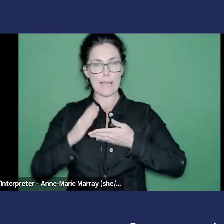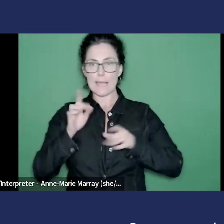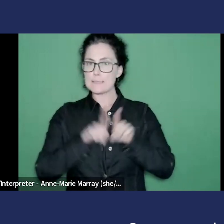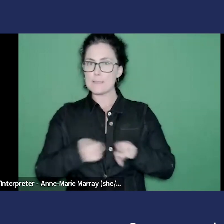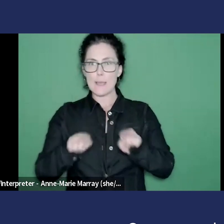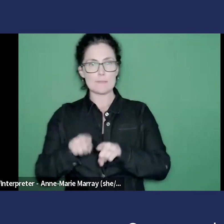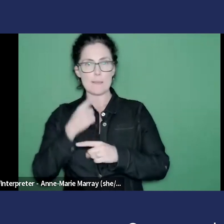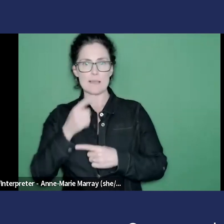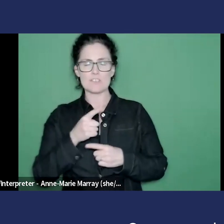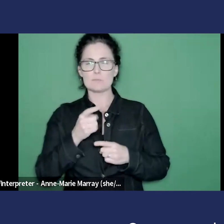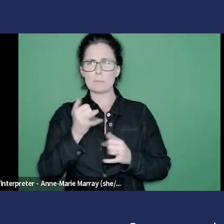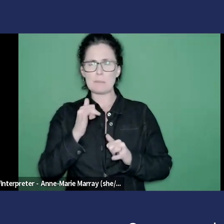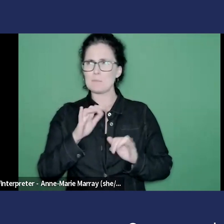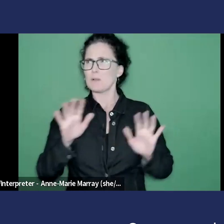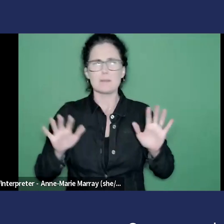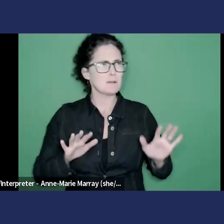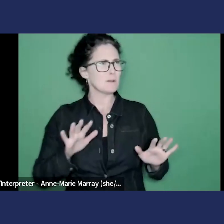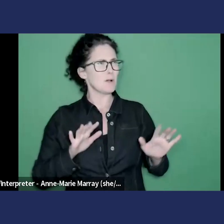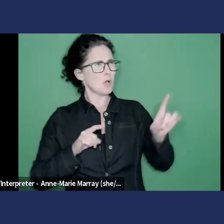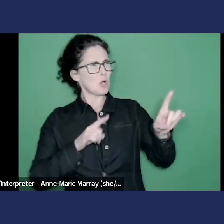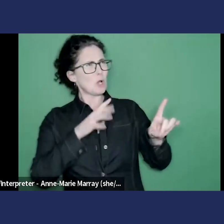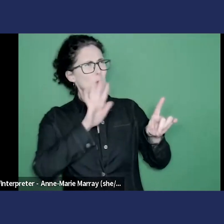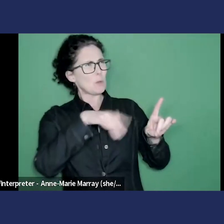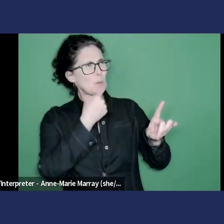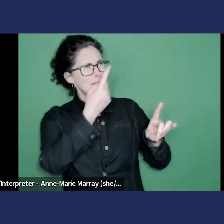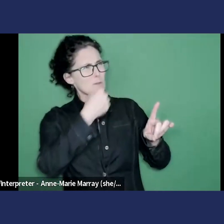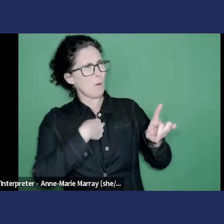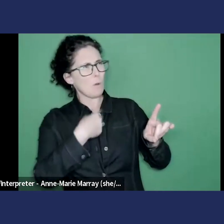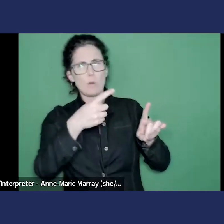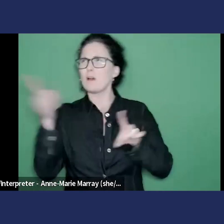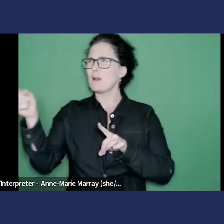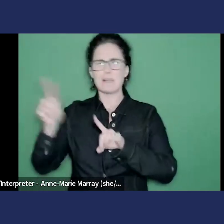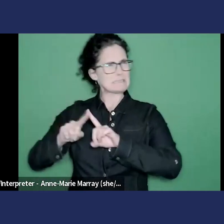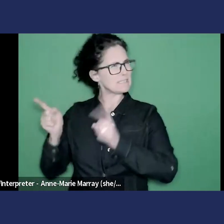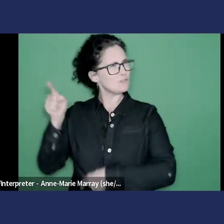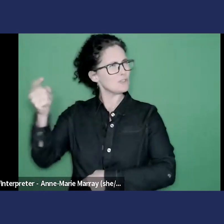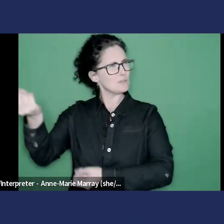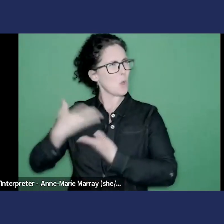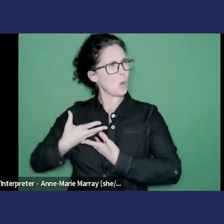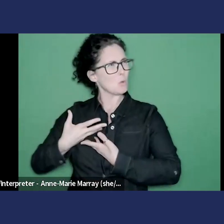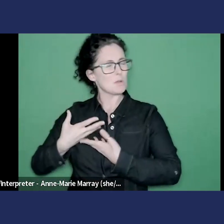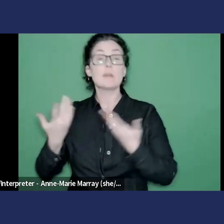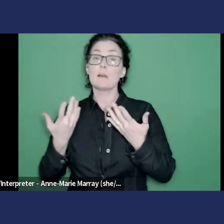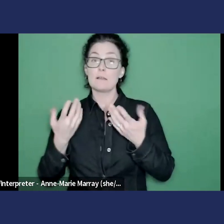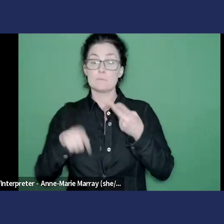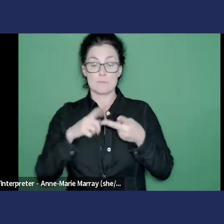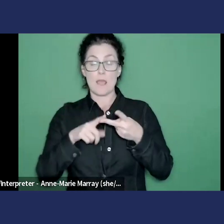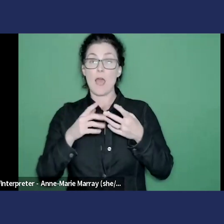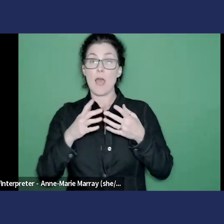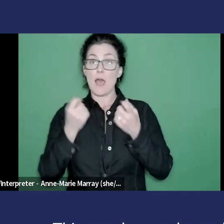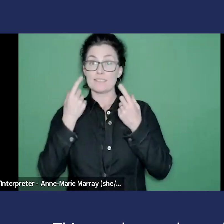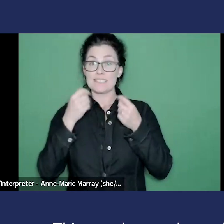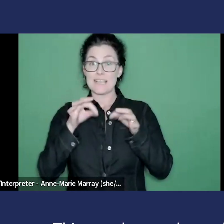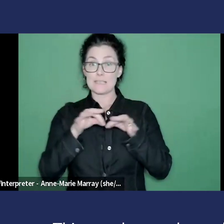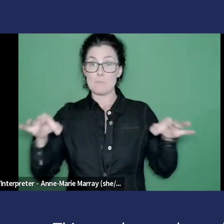has told them one thing and somebody else has told them something else. Understanding what patients' boundaries are. So this might be physical